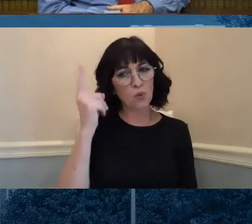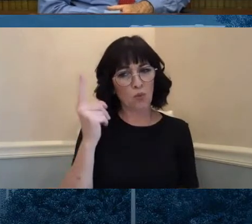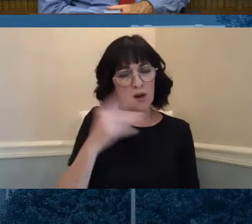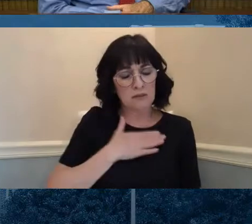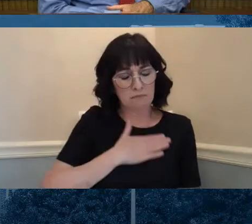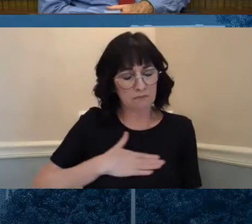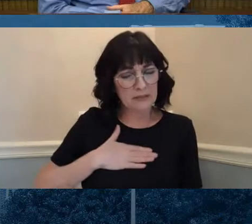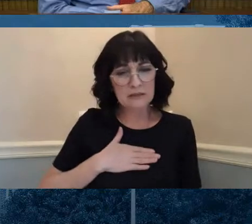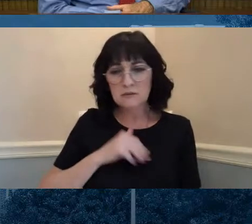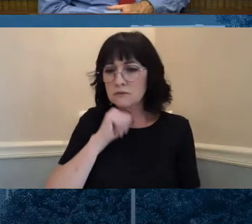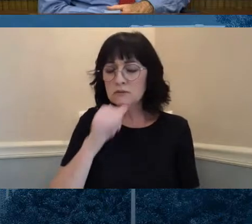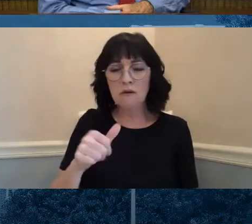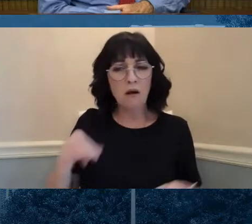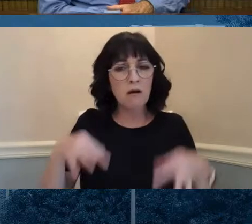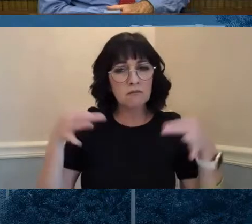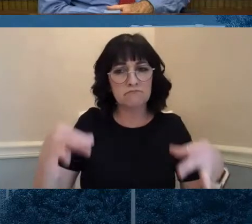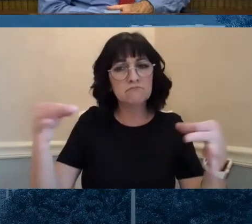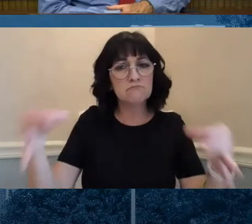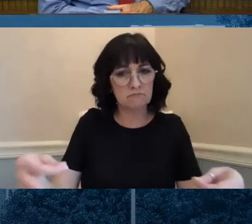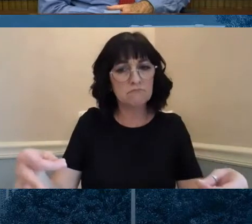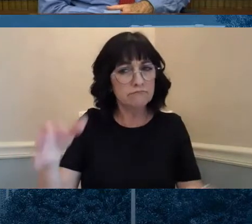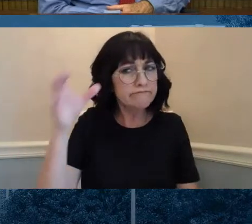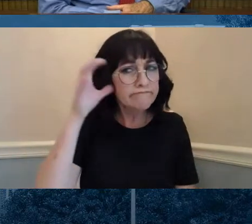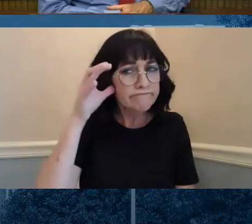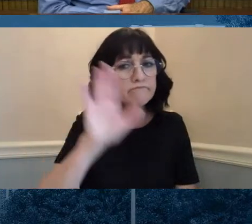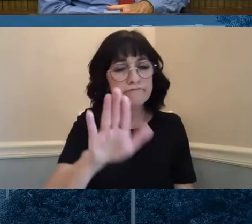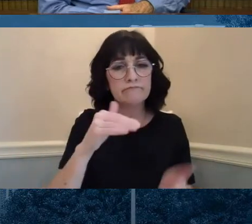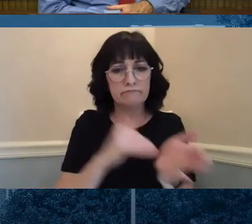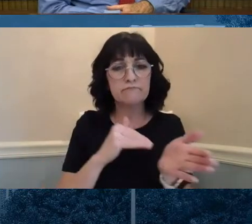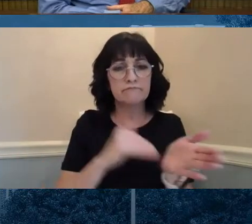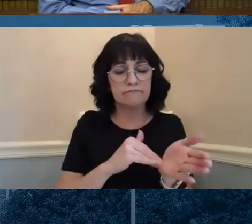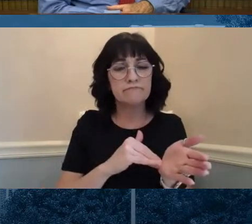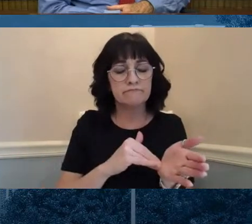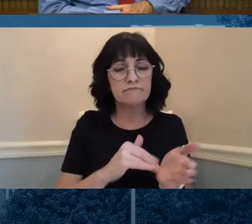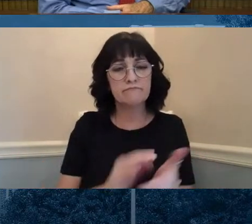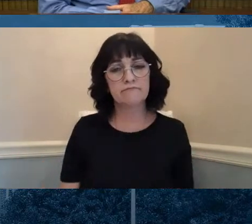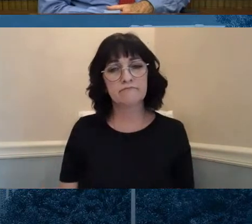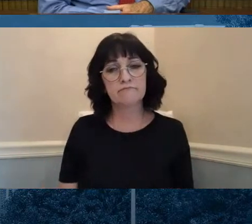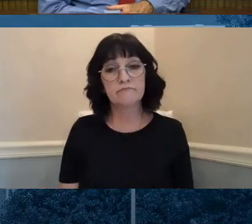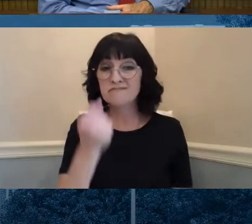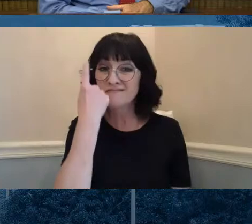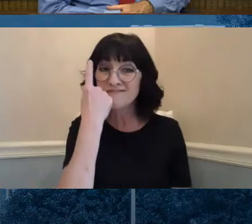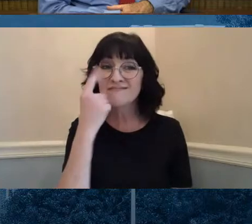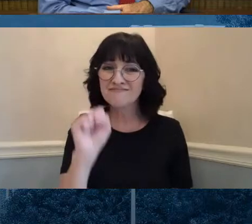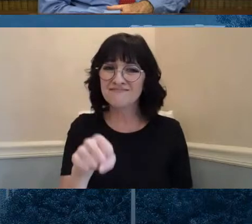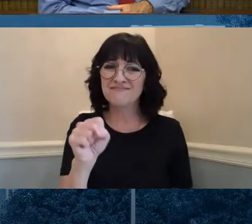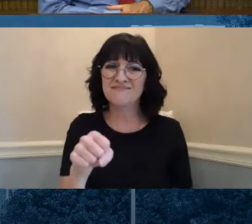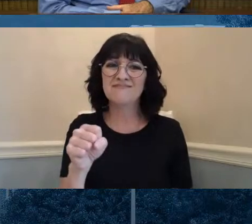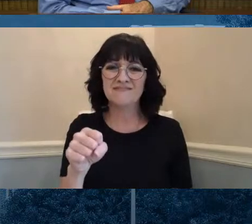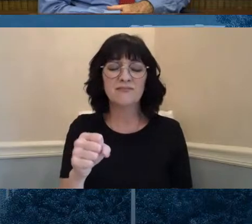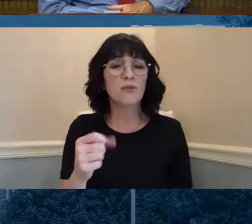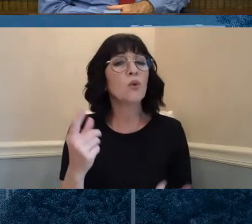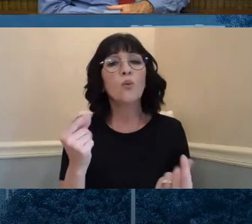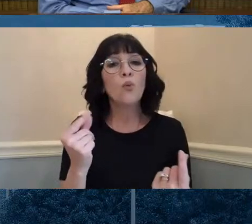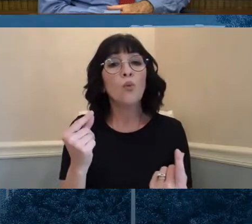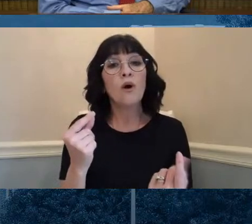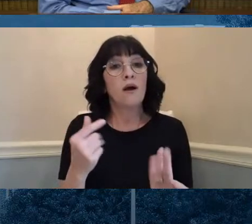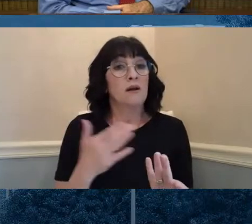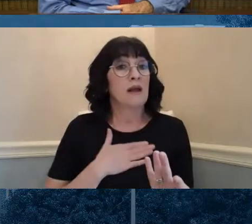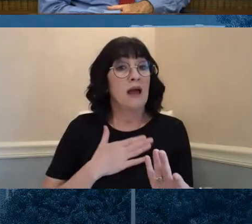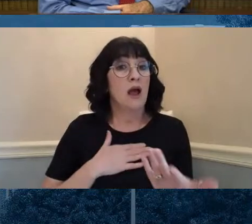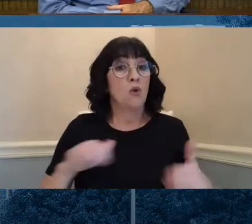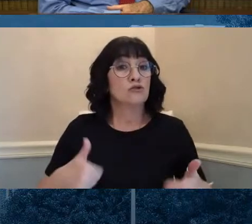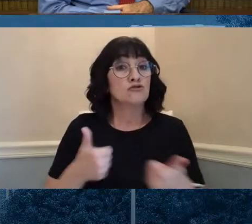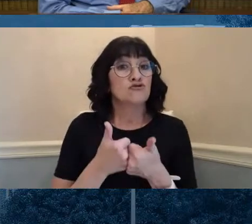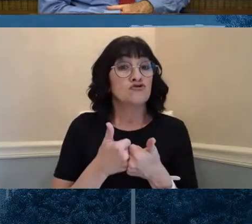by your physicians. One of the most challenging things that we've had to do under COVID-19 is educate our children. Teachers and educators